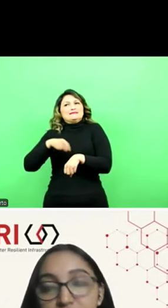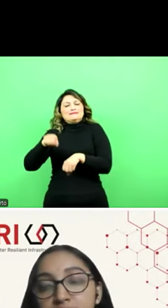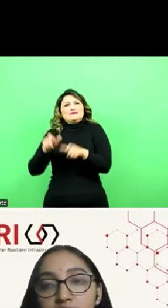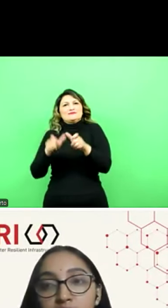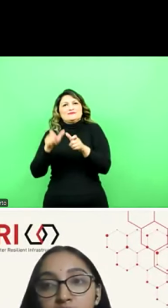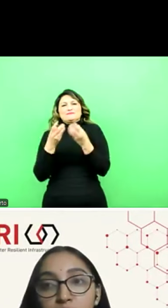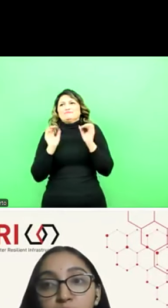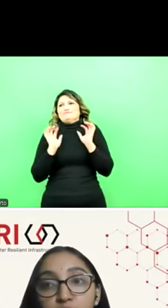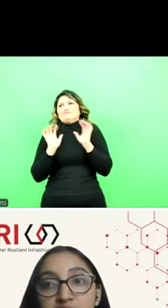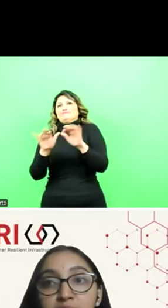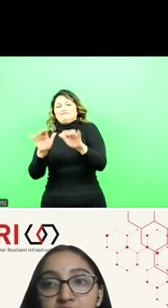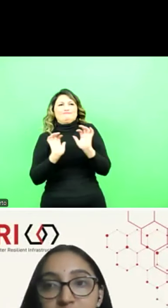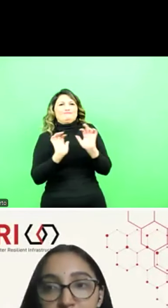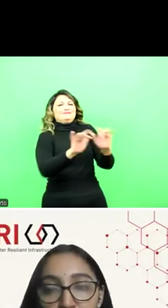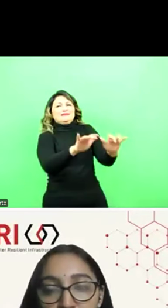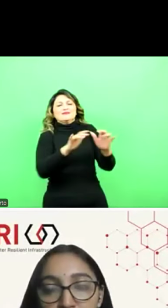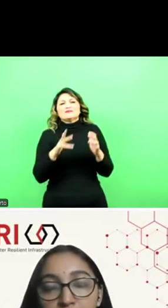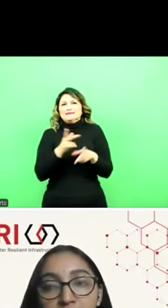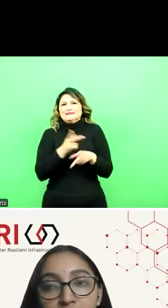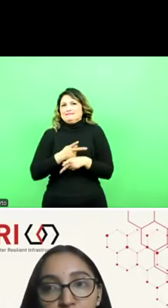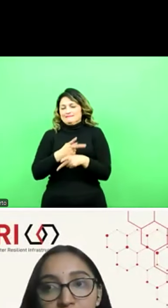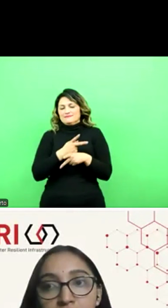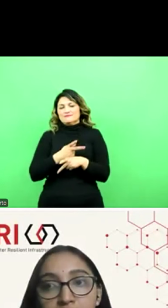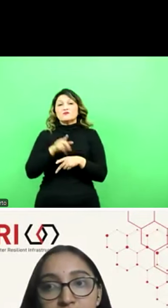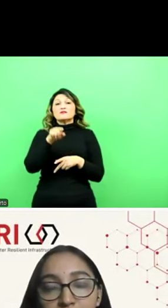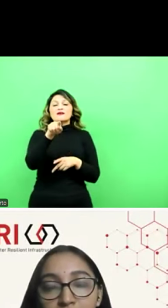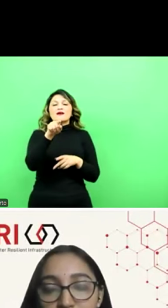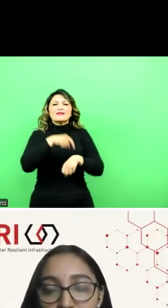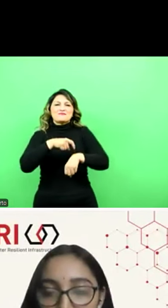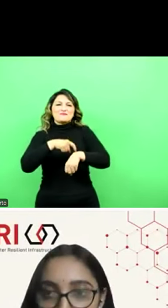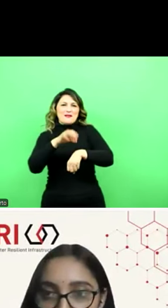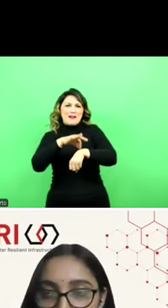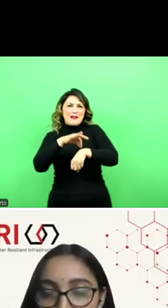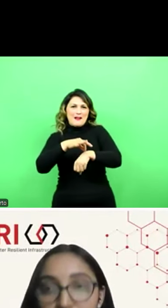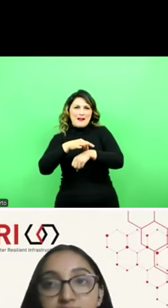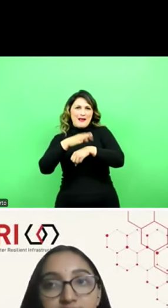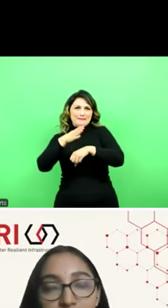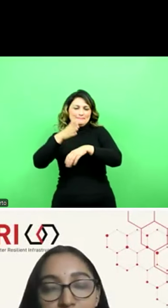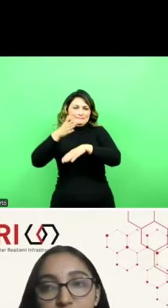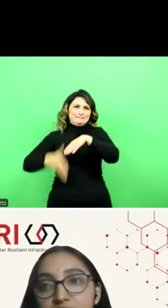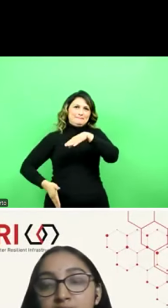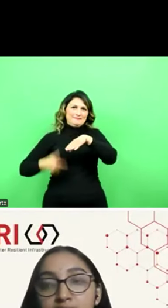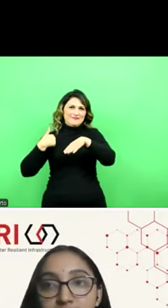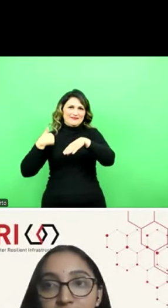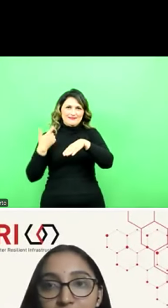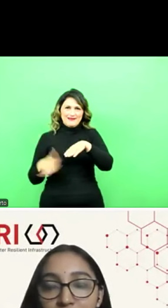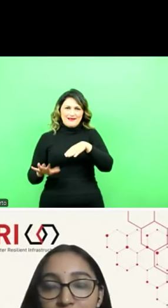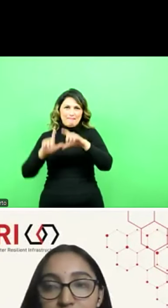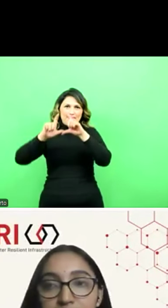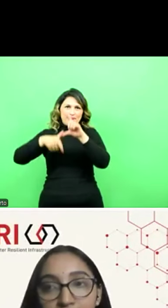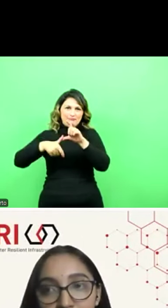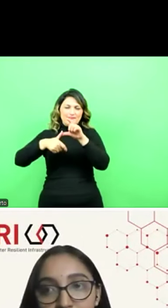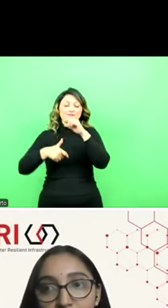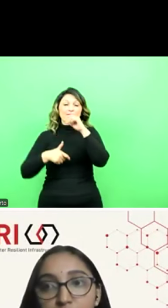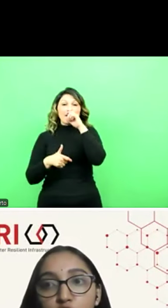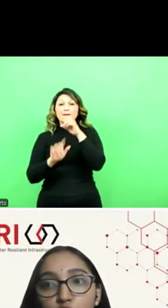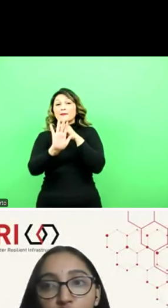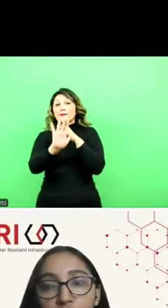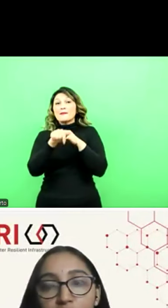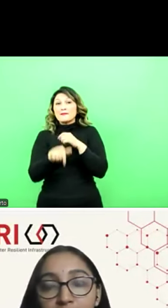is project preparedness support, including risk and hazard assessment. Second, disaggregated